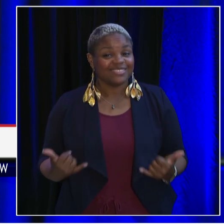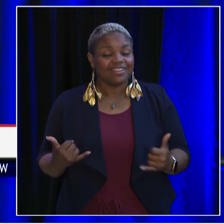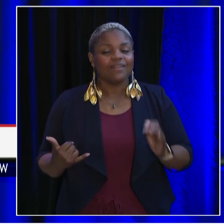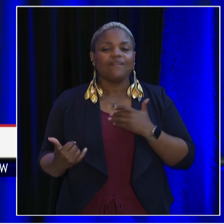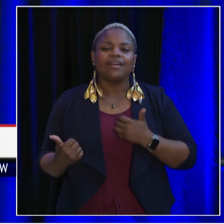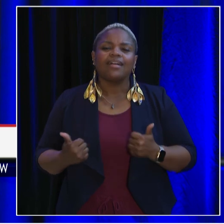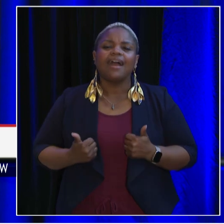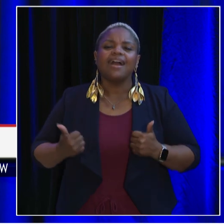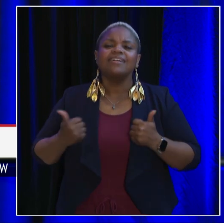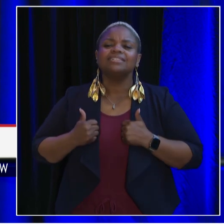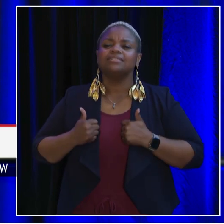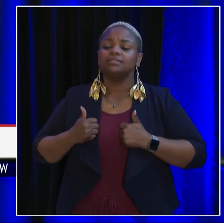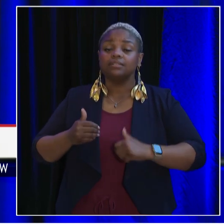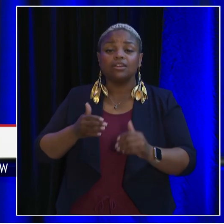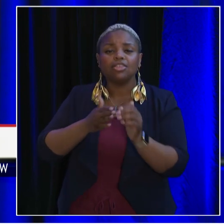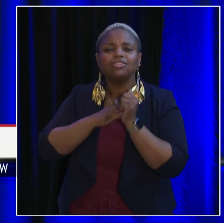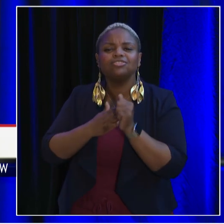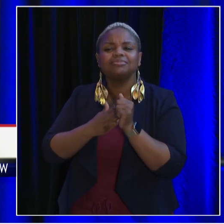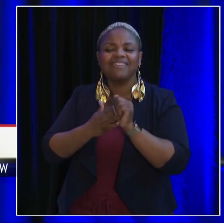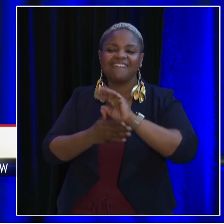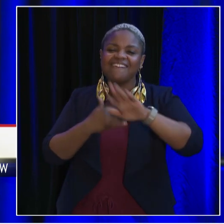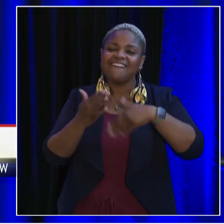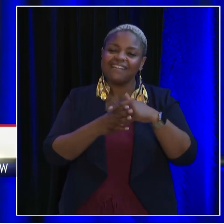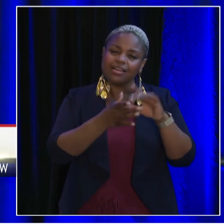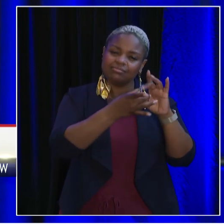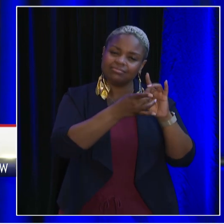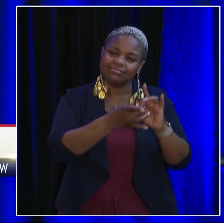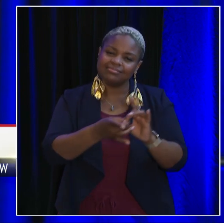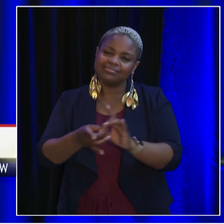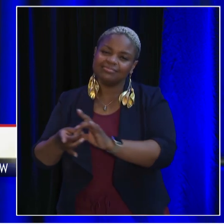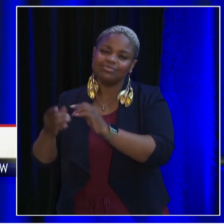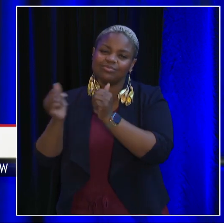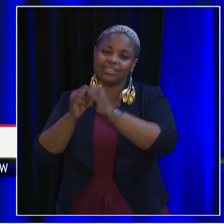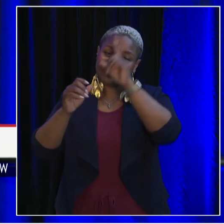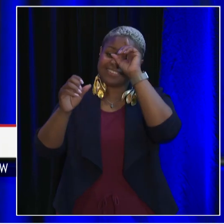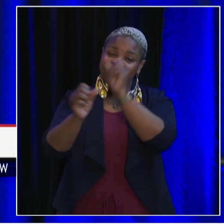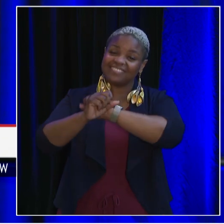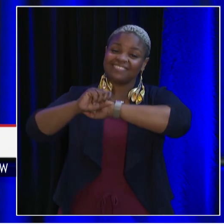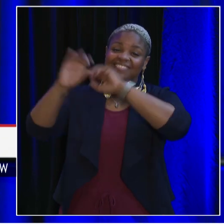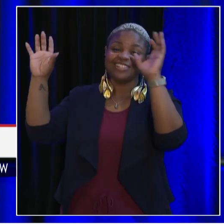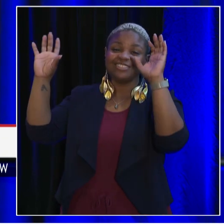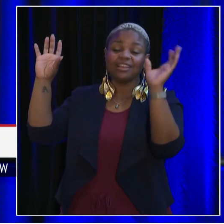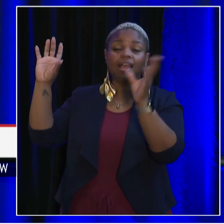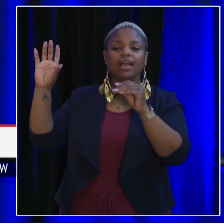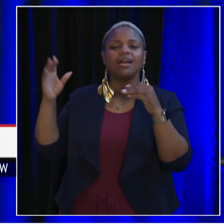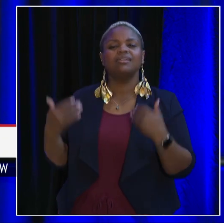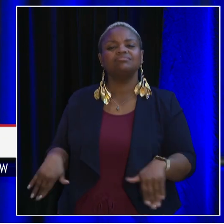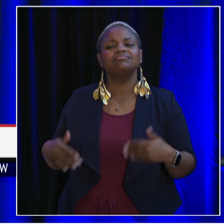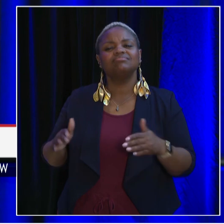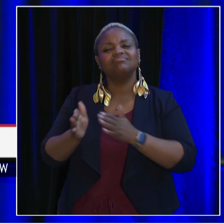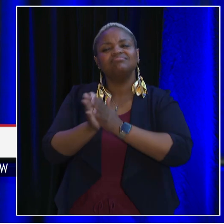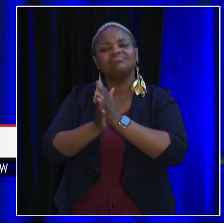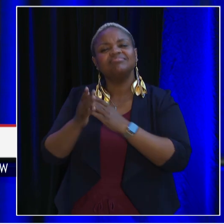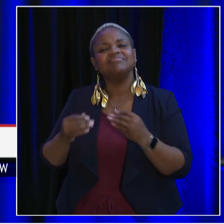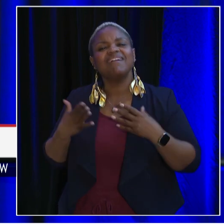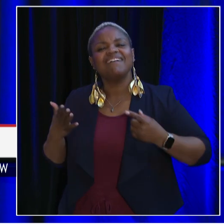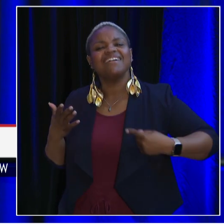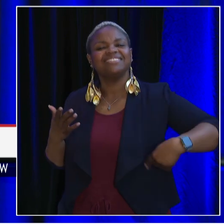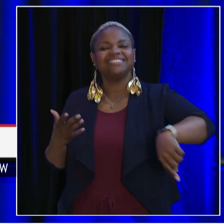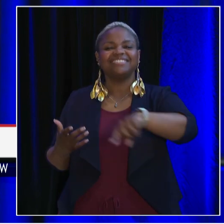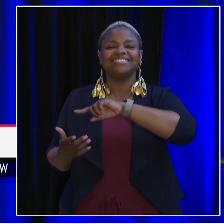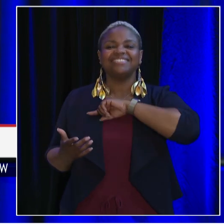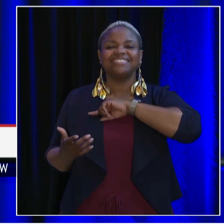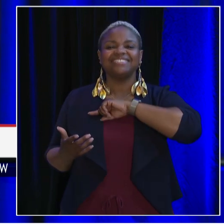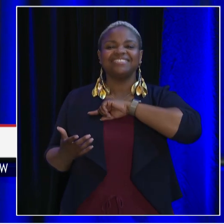leadership, and all of our relationships with a vision that will inspire us in our aspirations to hold